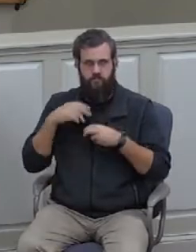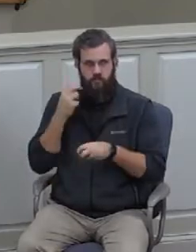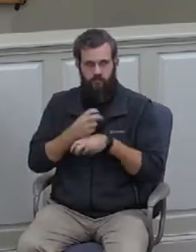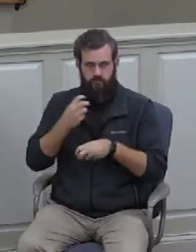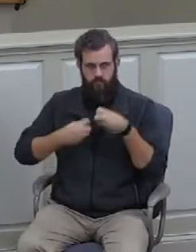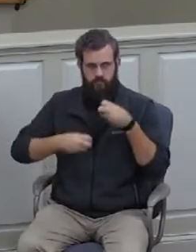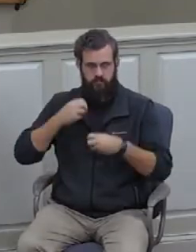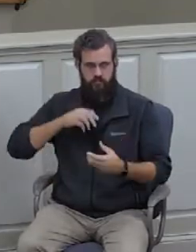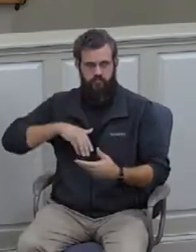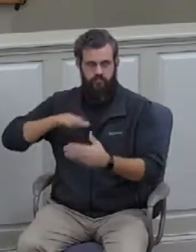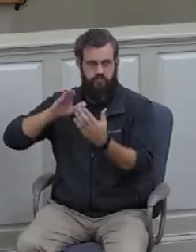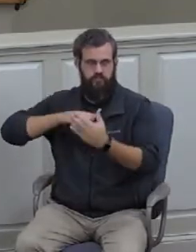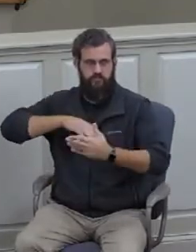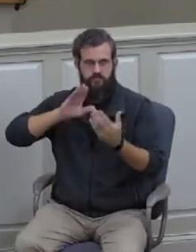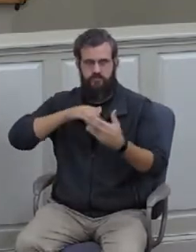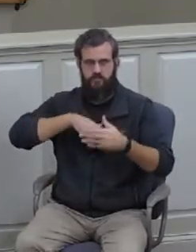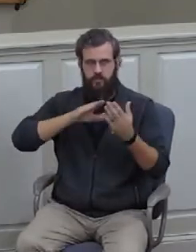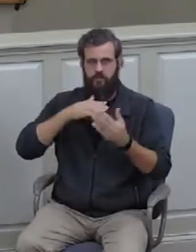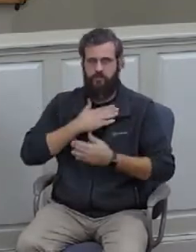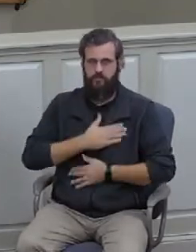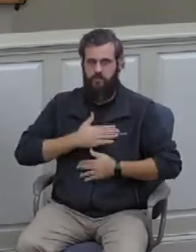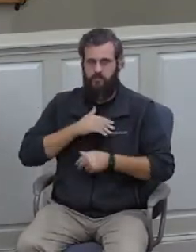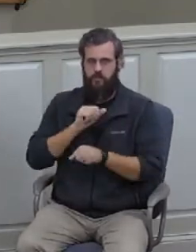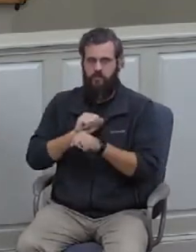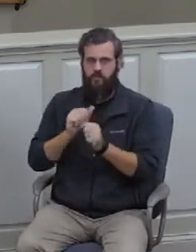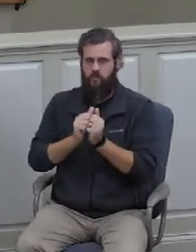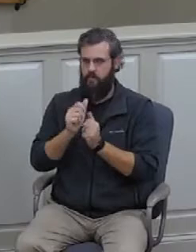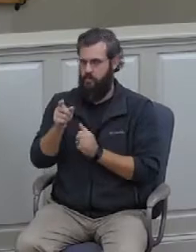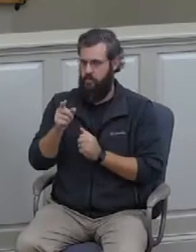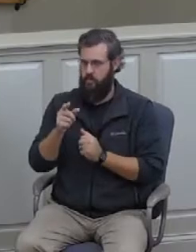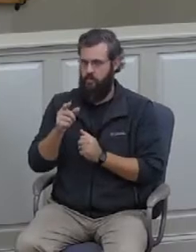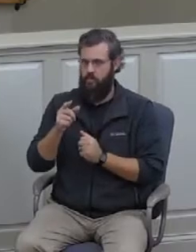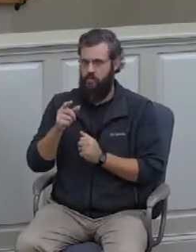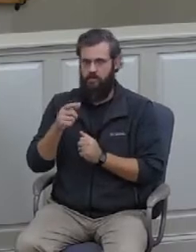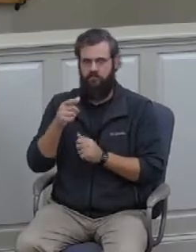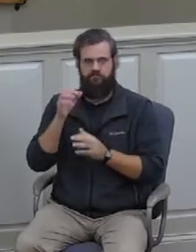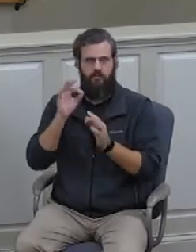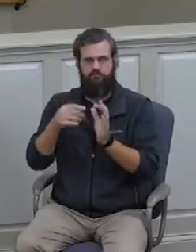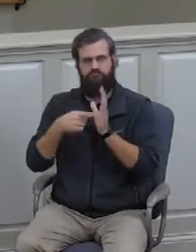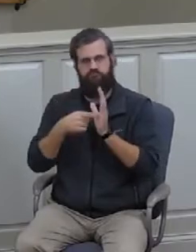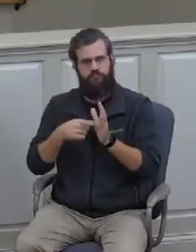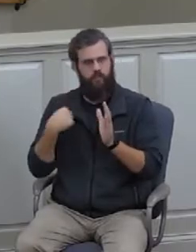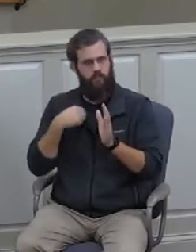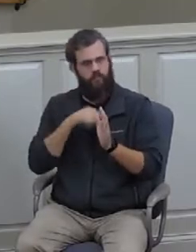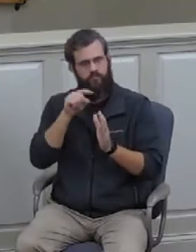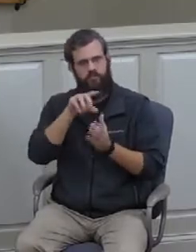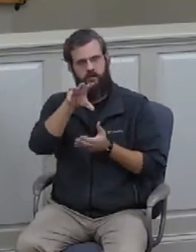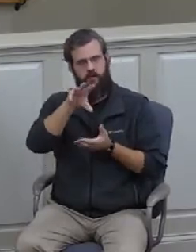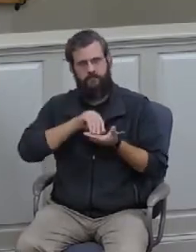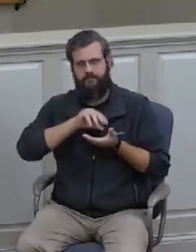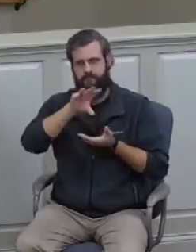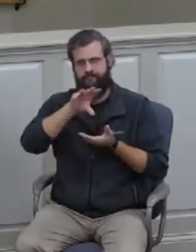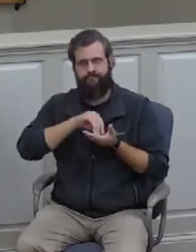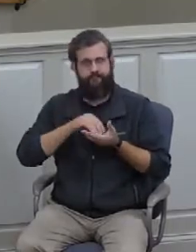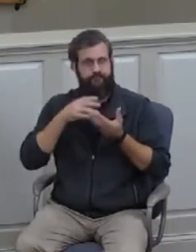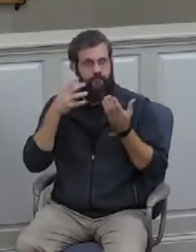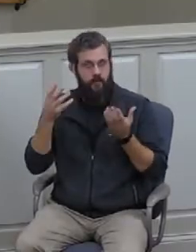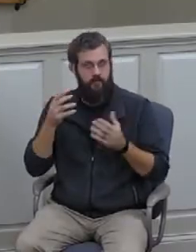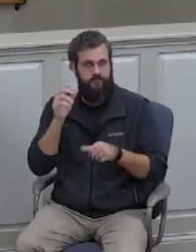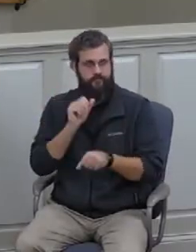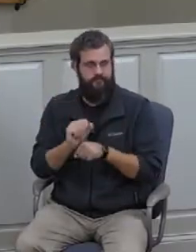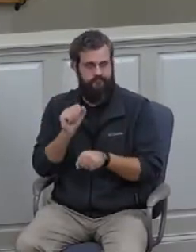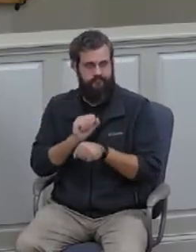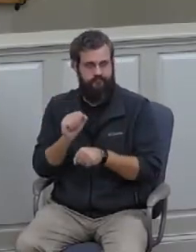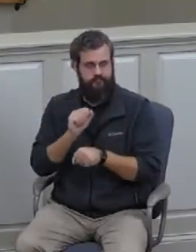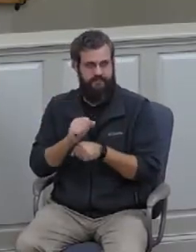be addressed. It's been a joy to work with her, and she's a model for all of us to emulate in terms of working